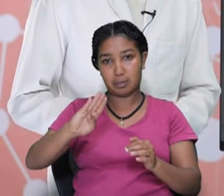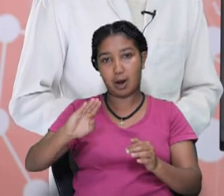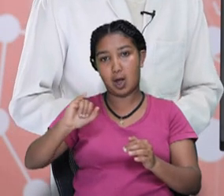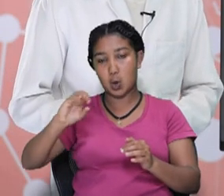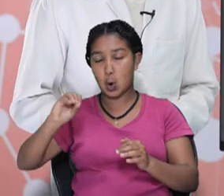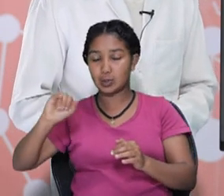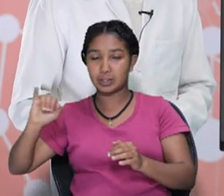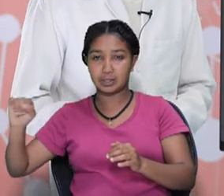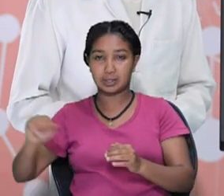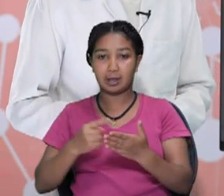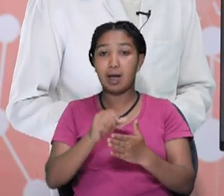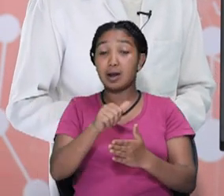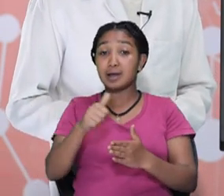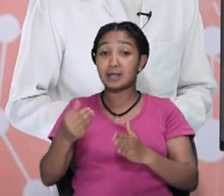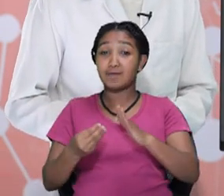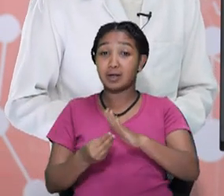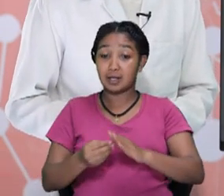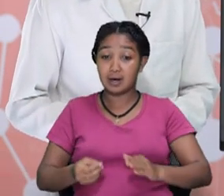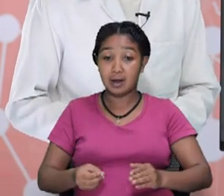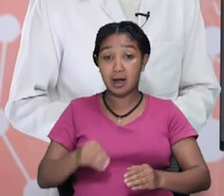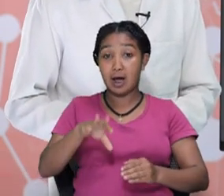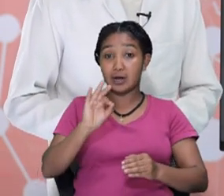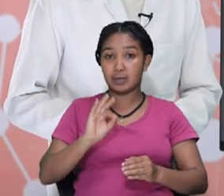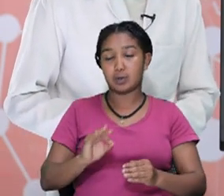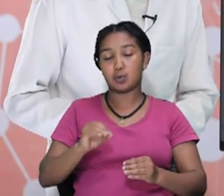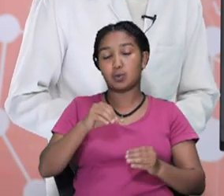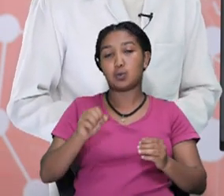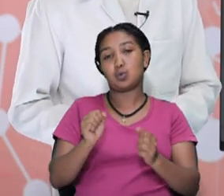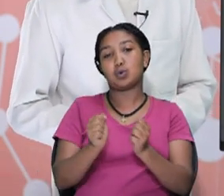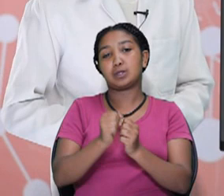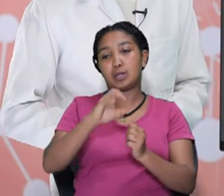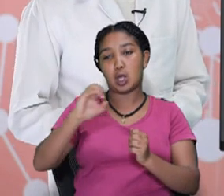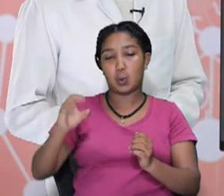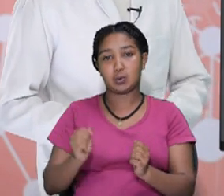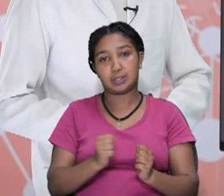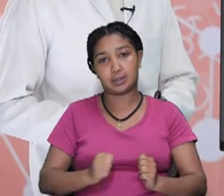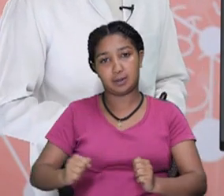another important factor that's available within an ecosystem.